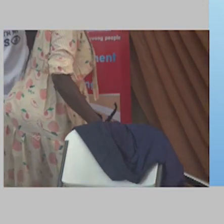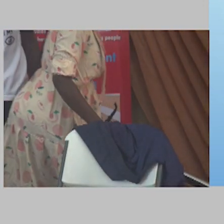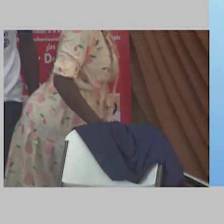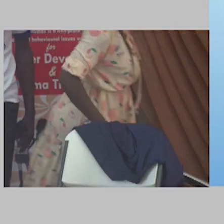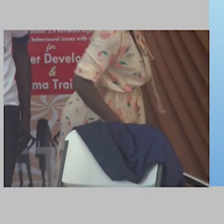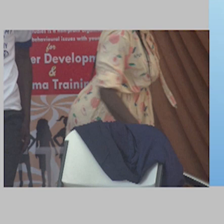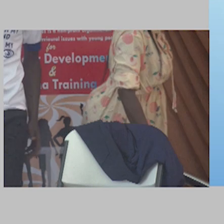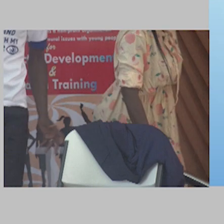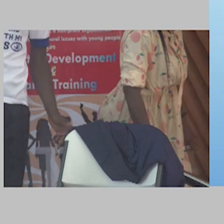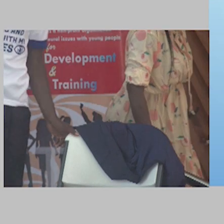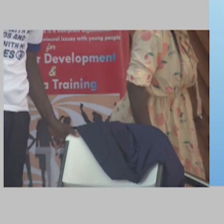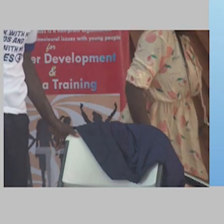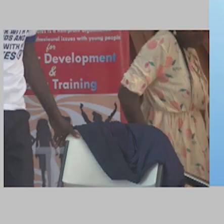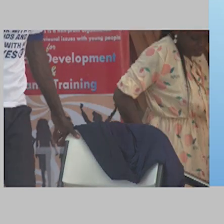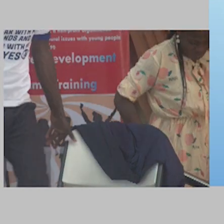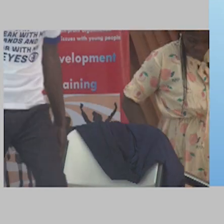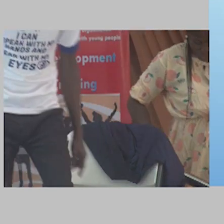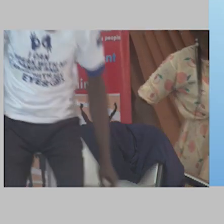said never